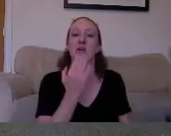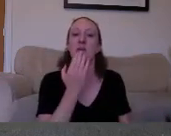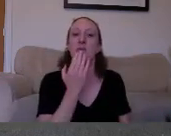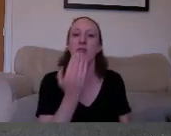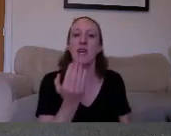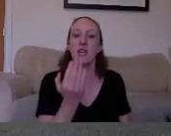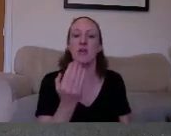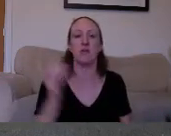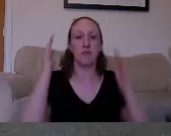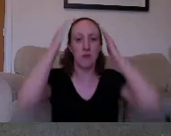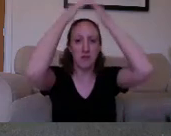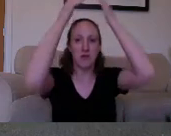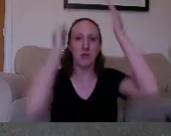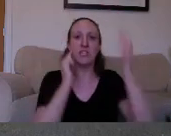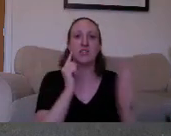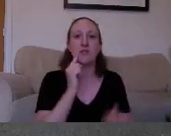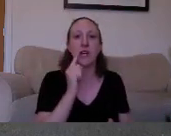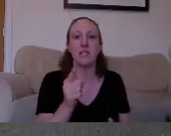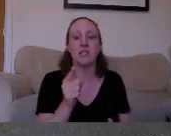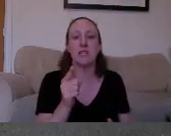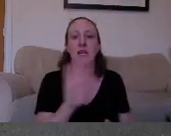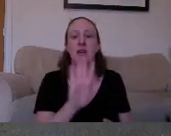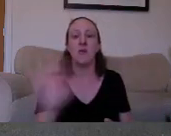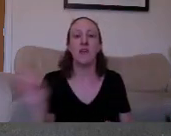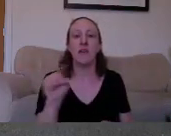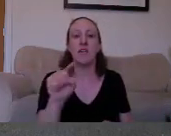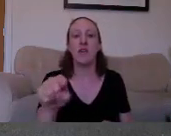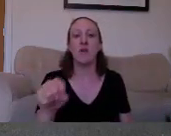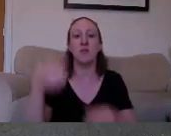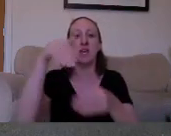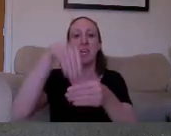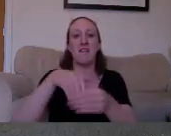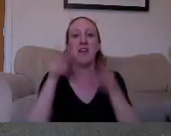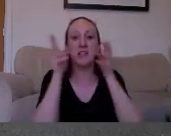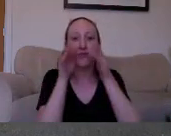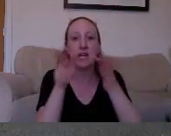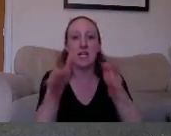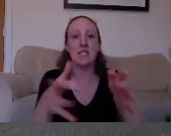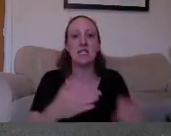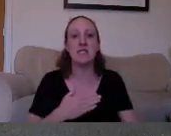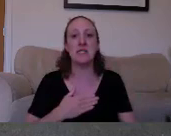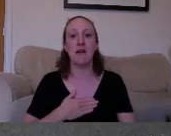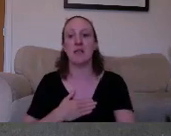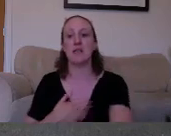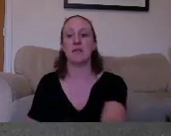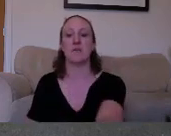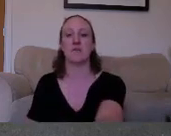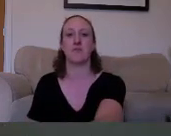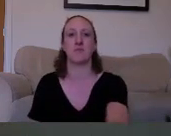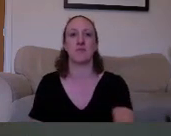you, oh thank you," the grateful witch cried. "Without you I'd be in that dragon's